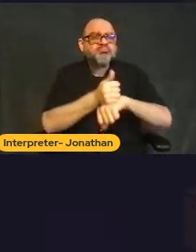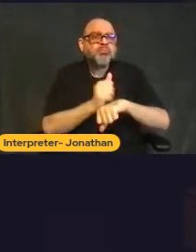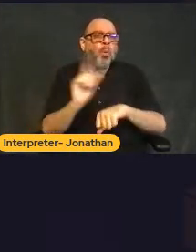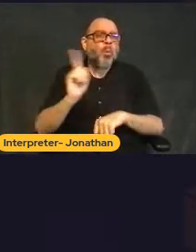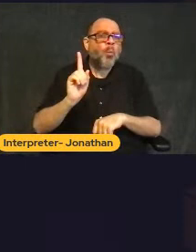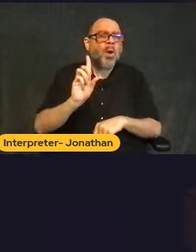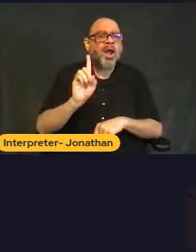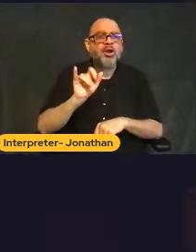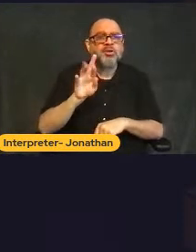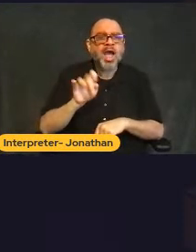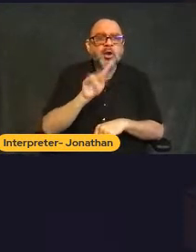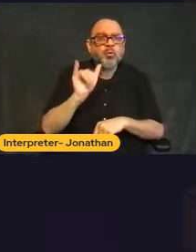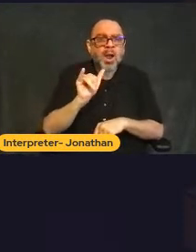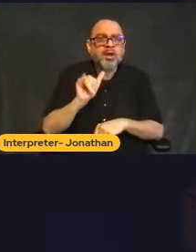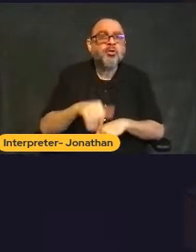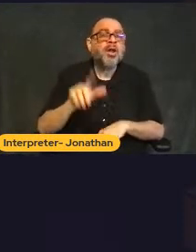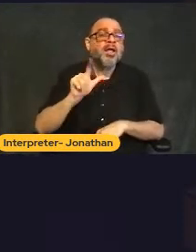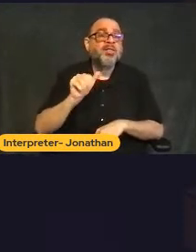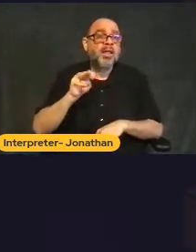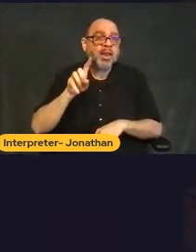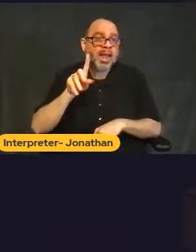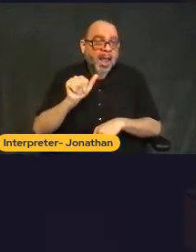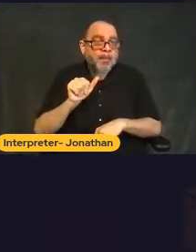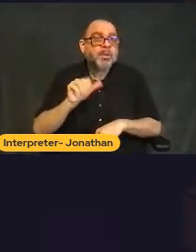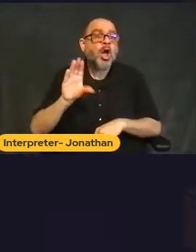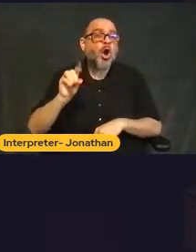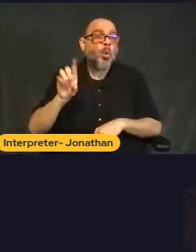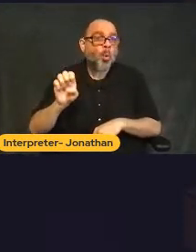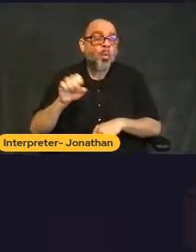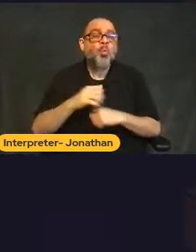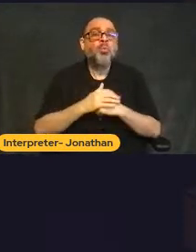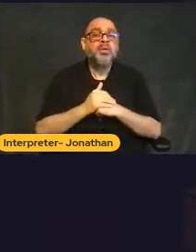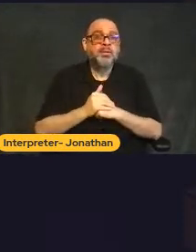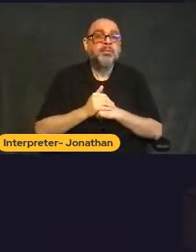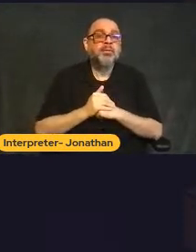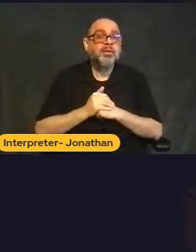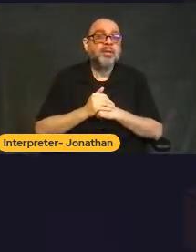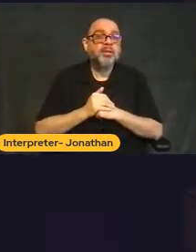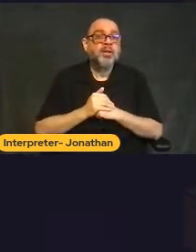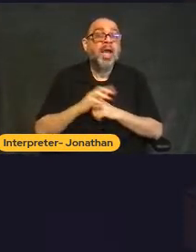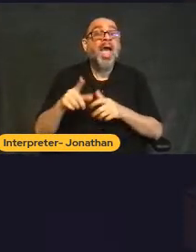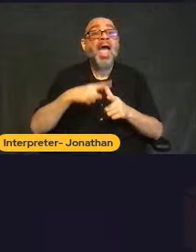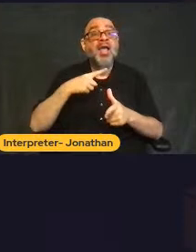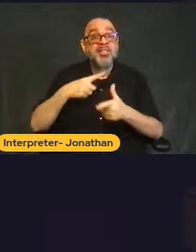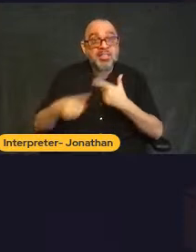our Lambda code. And next we set the handler.